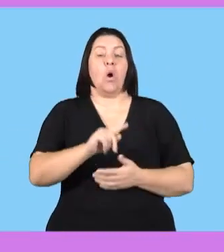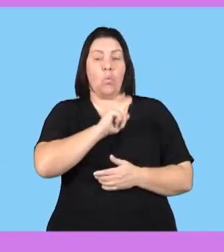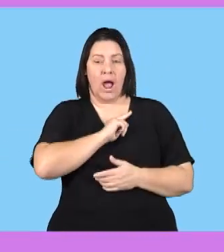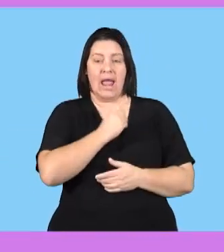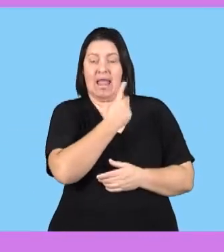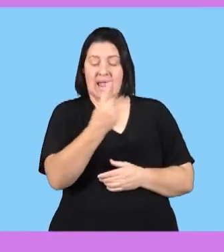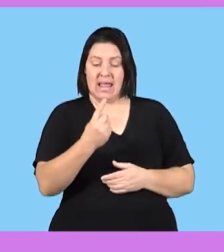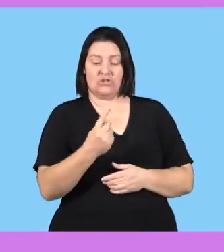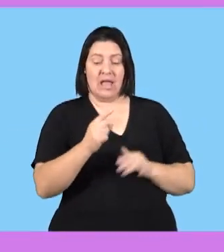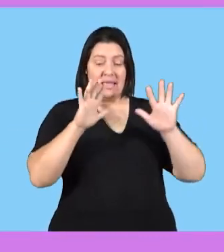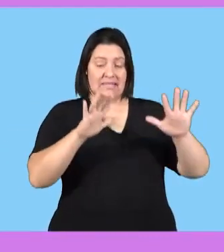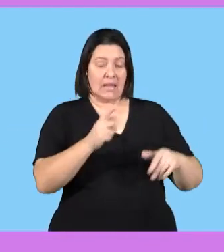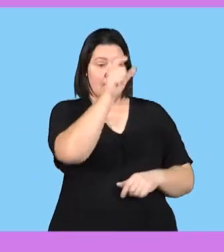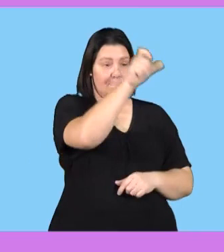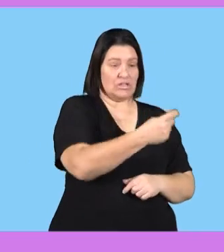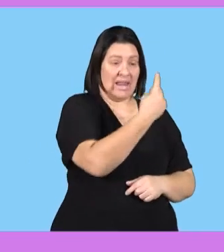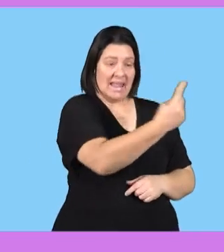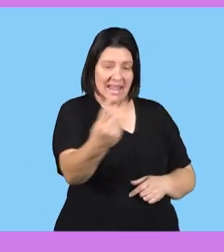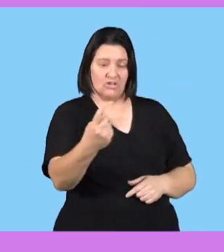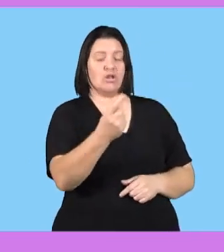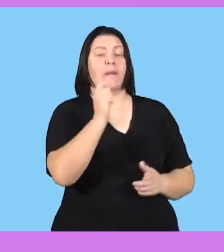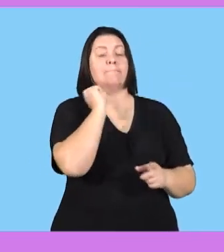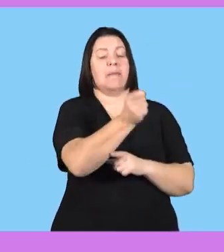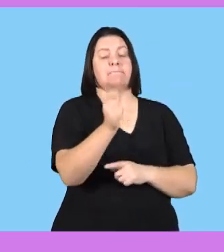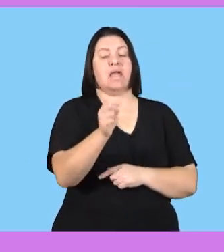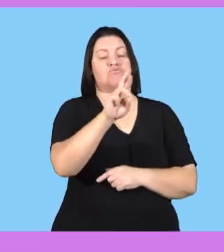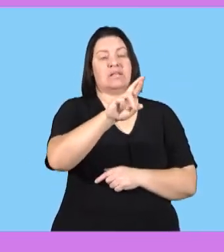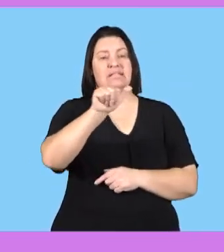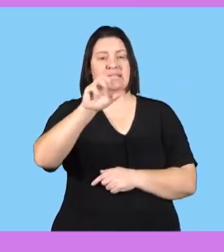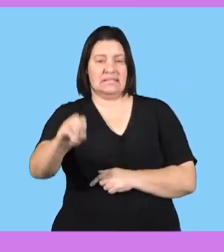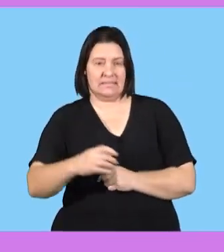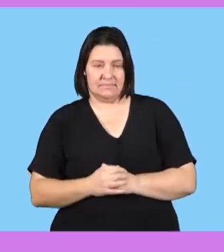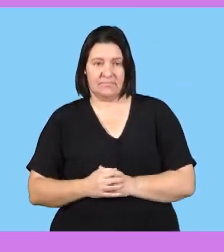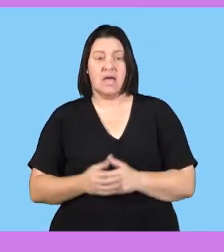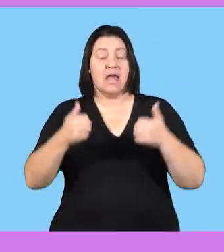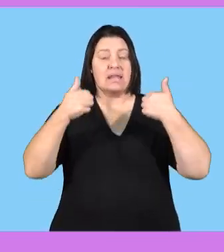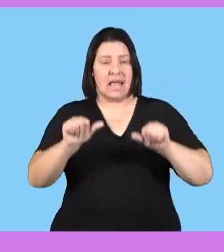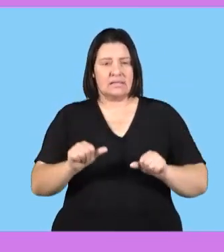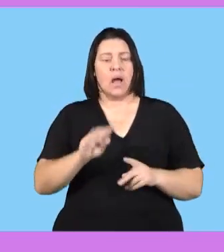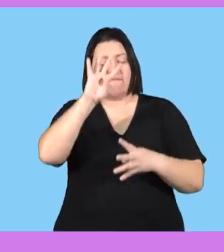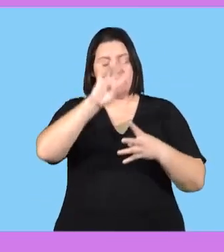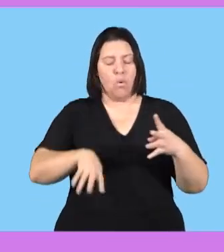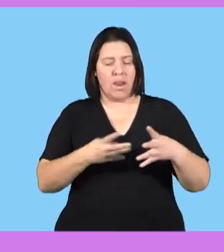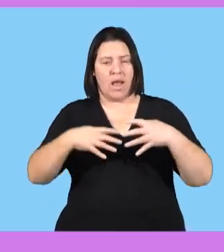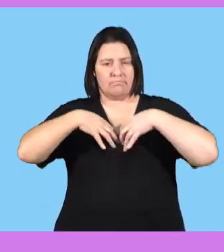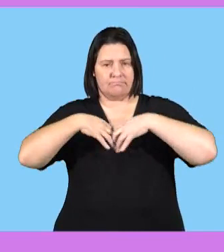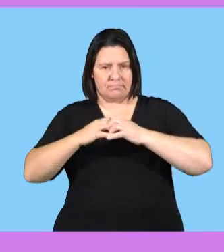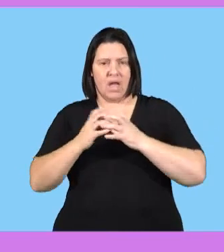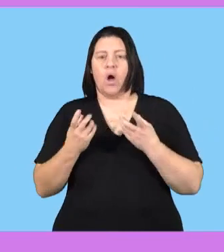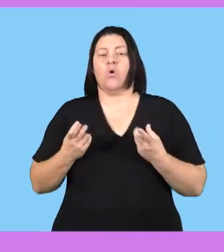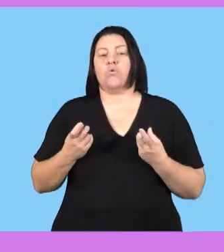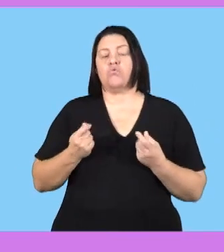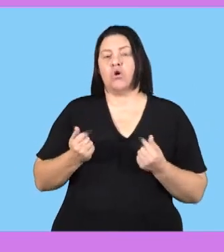each contribute 60 rand. The next question. Determine the formula to calculate